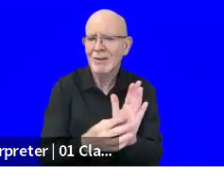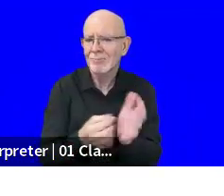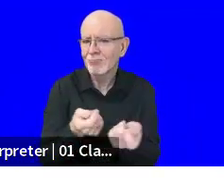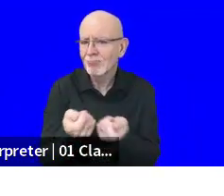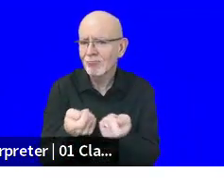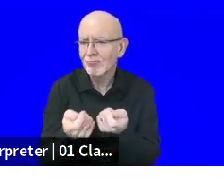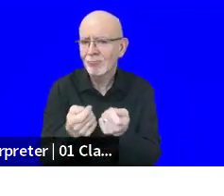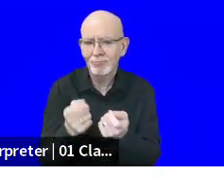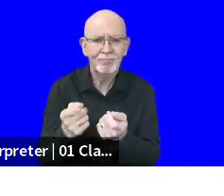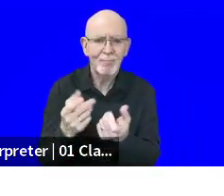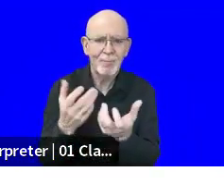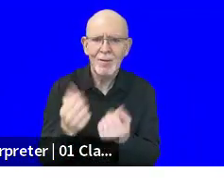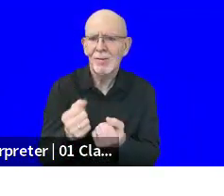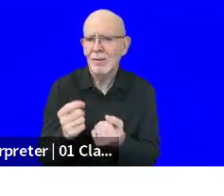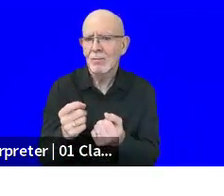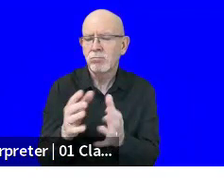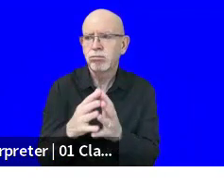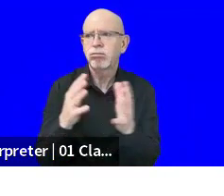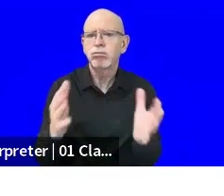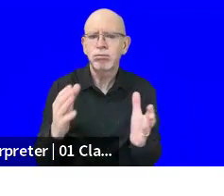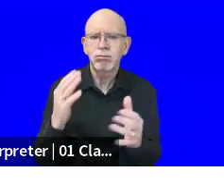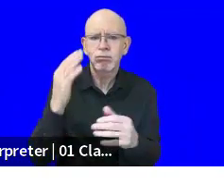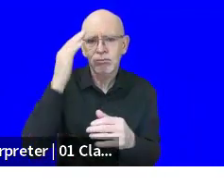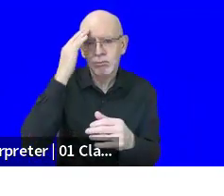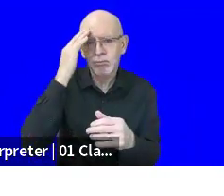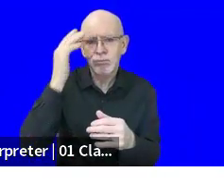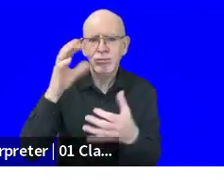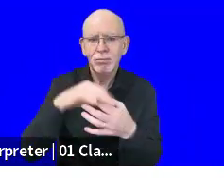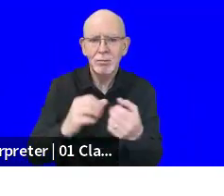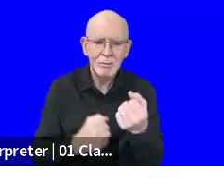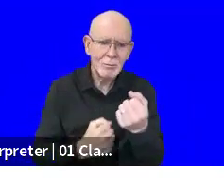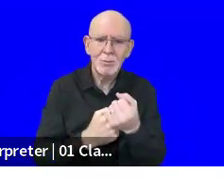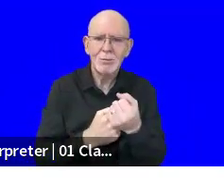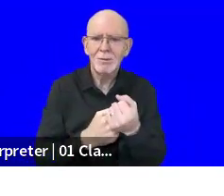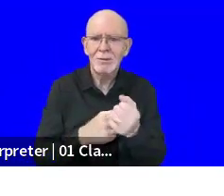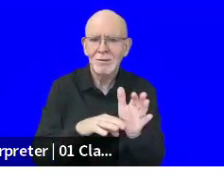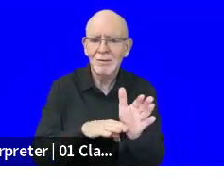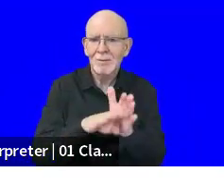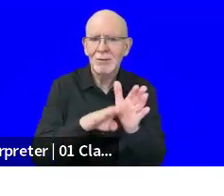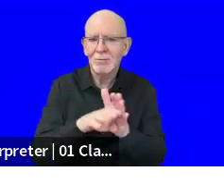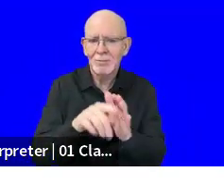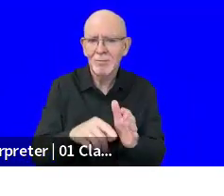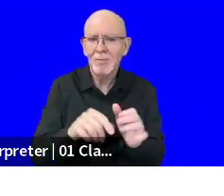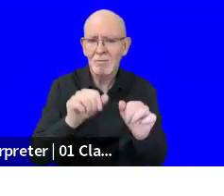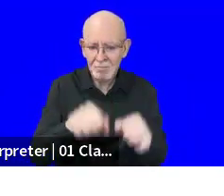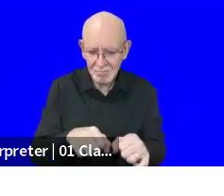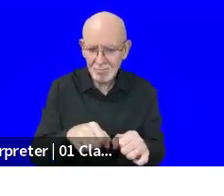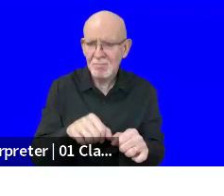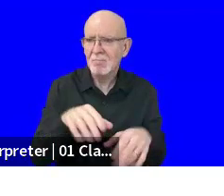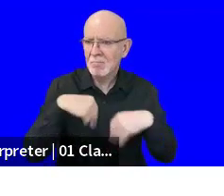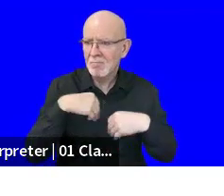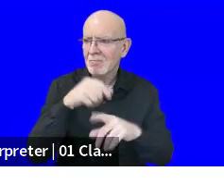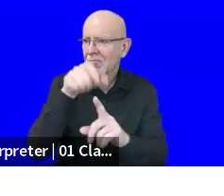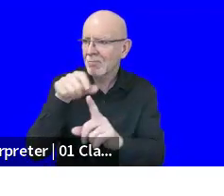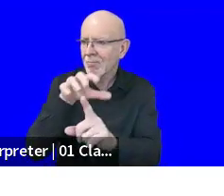of eligibility determination for social protection, with an attention in later years for disability. He